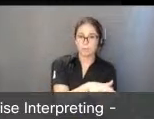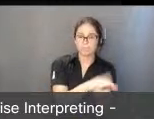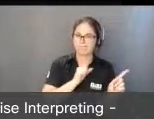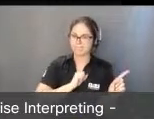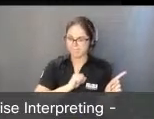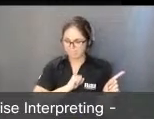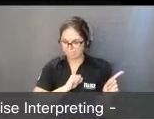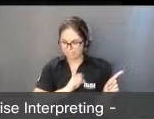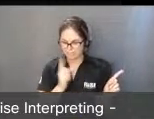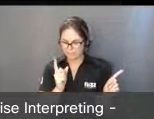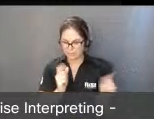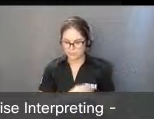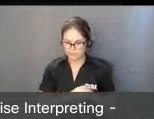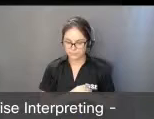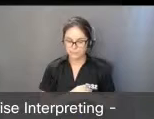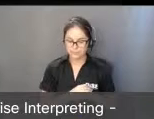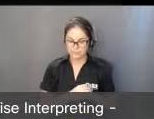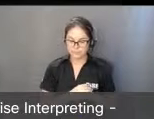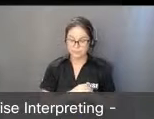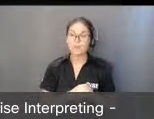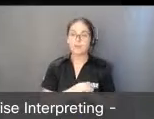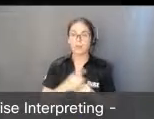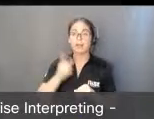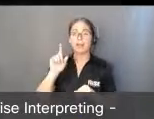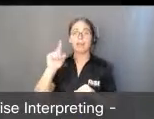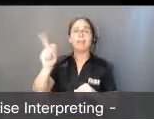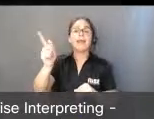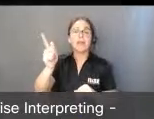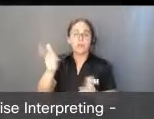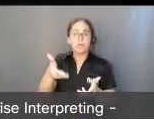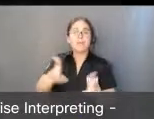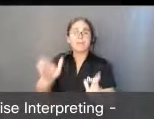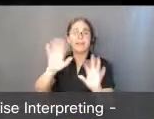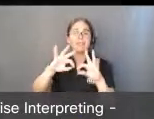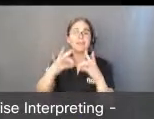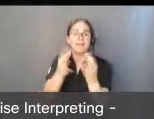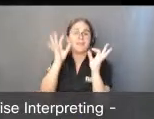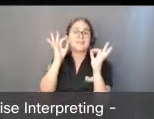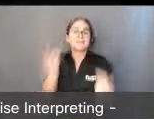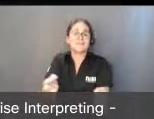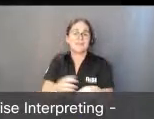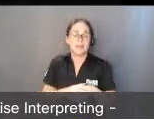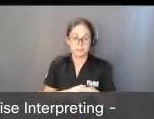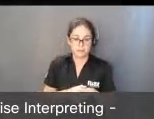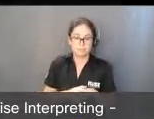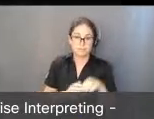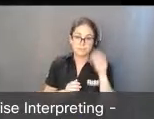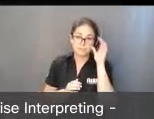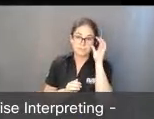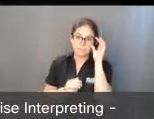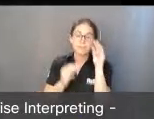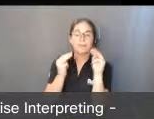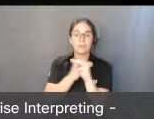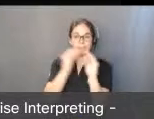and let the families decide that. Ms. Brandy Ritzy, math teacher, Bloomington High School.